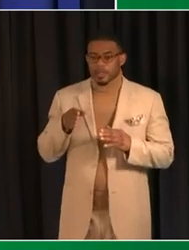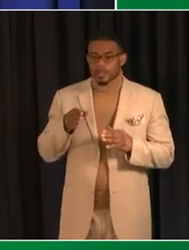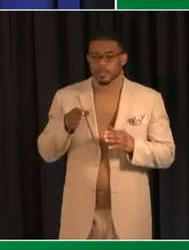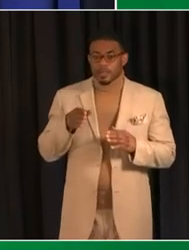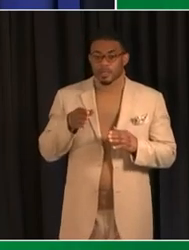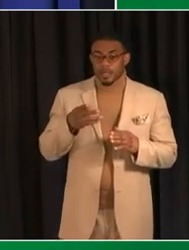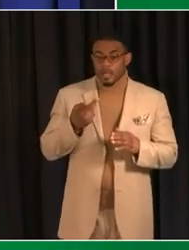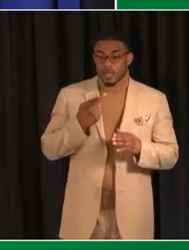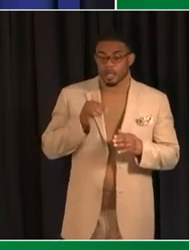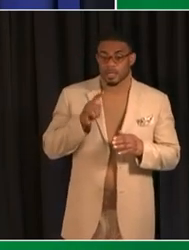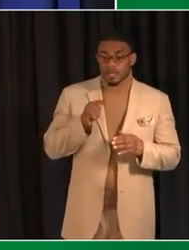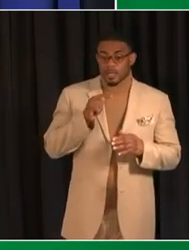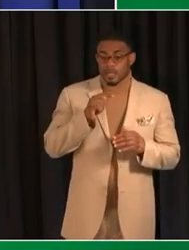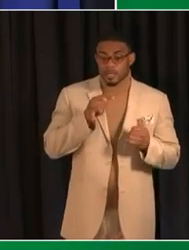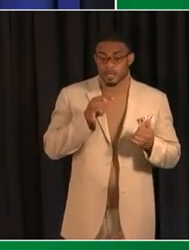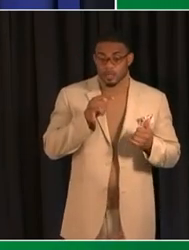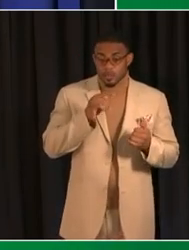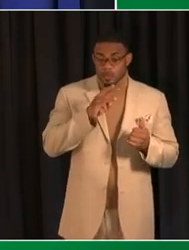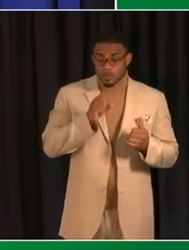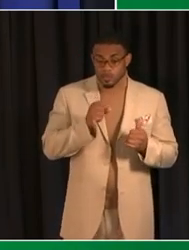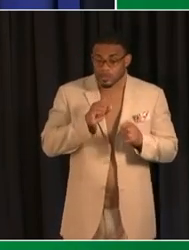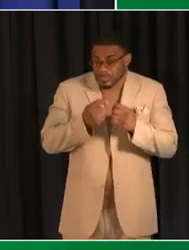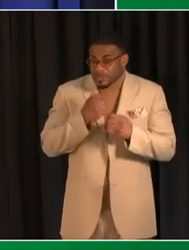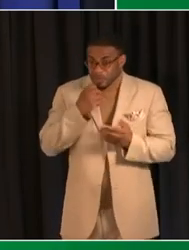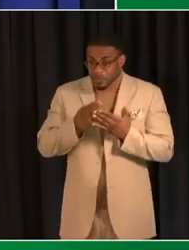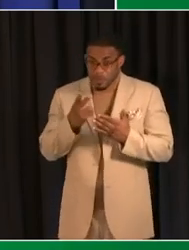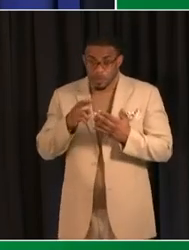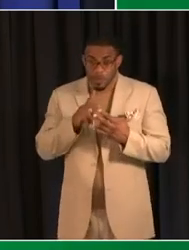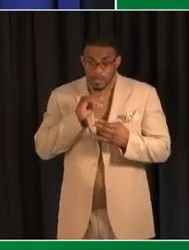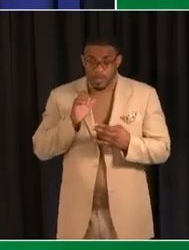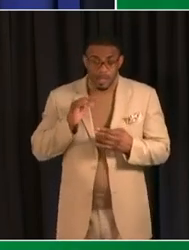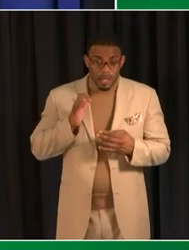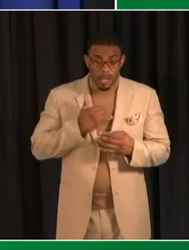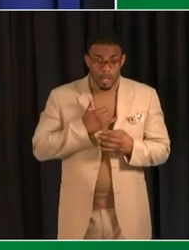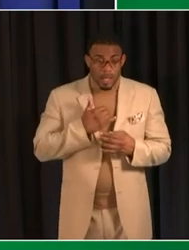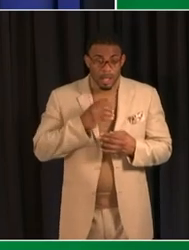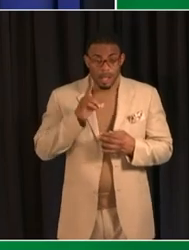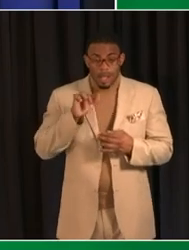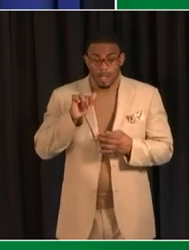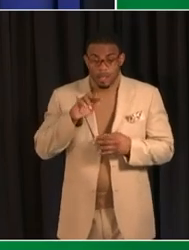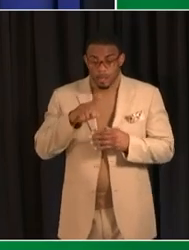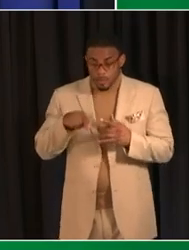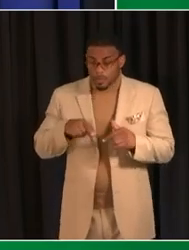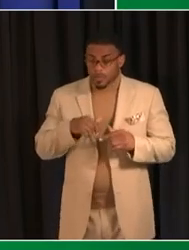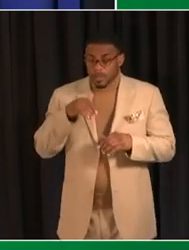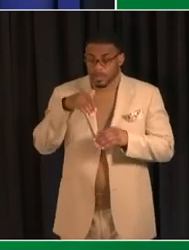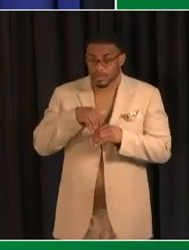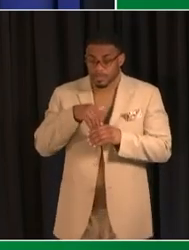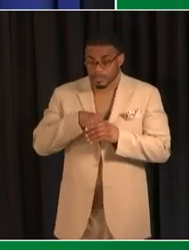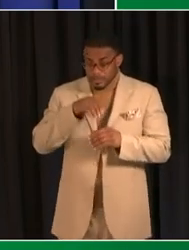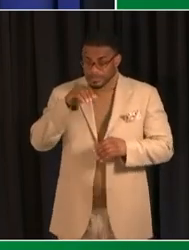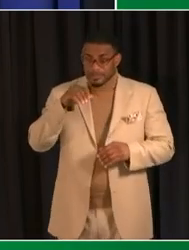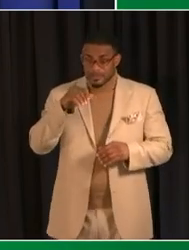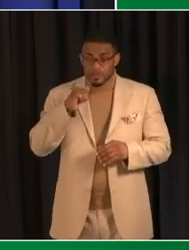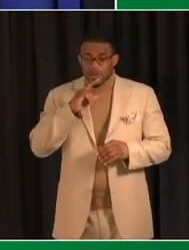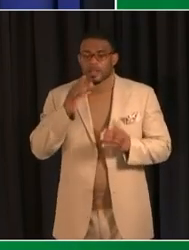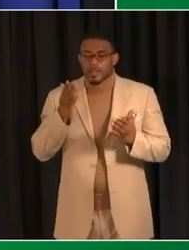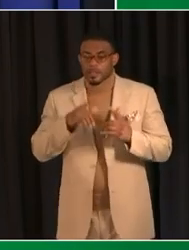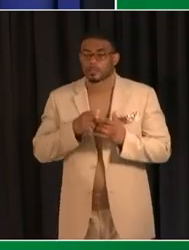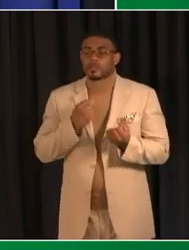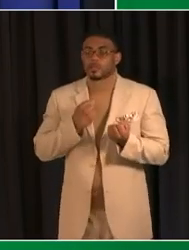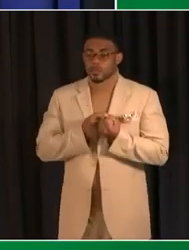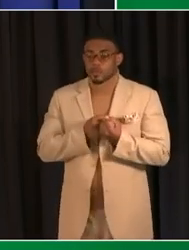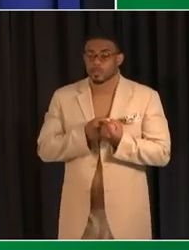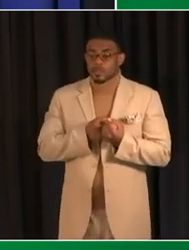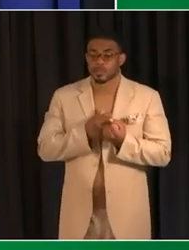way us at the Workshoe team can be of resource, whether again it's our data trends, insights, we